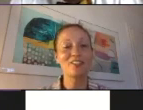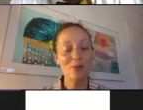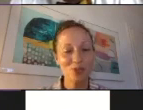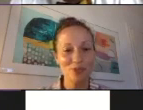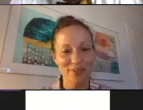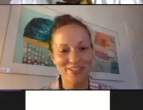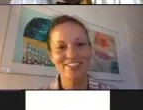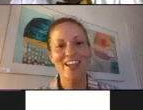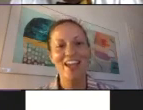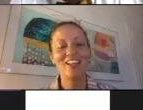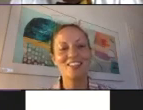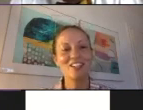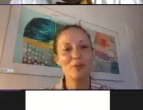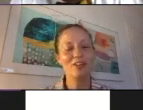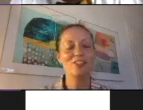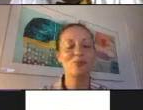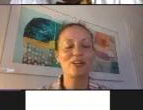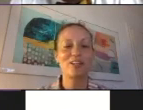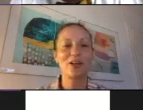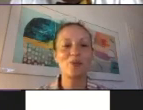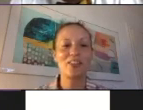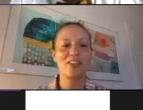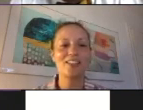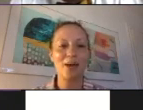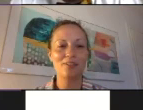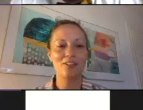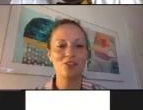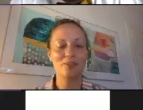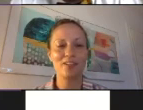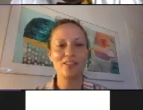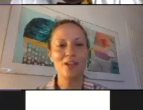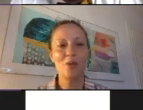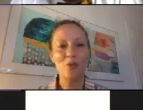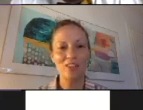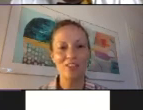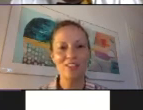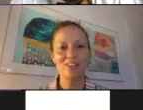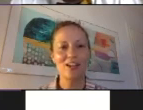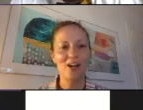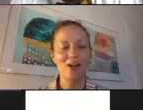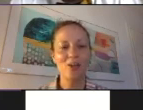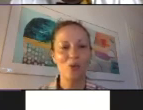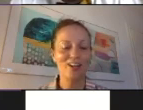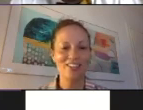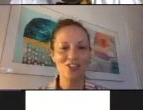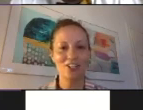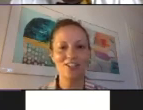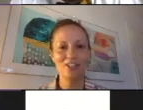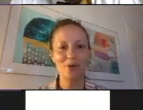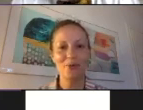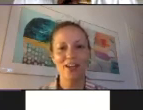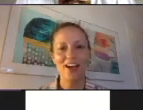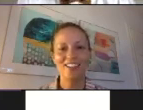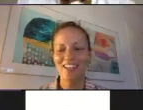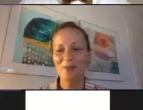discuss the Stomp Troopers and his experience in working with adaptive instruments with this